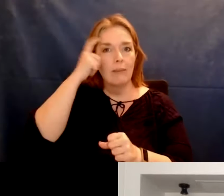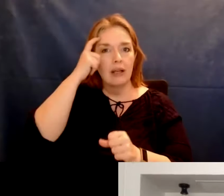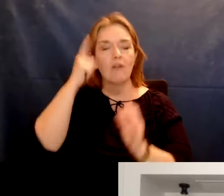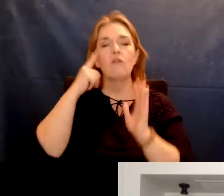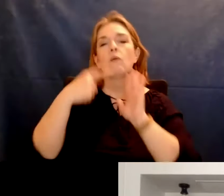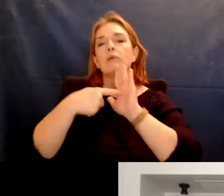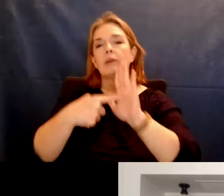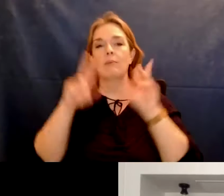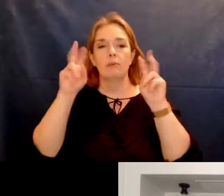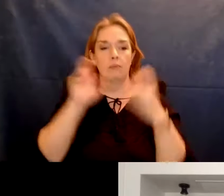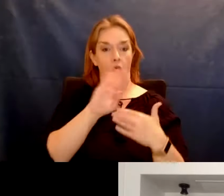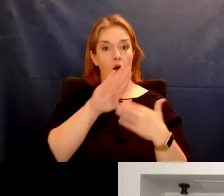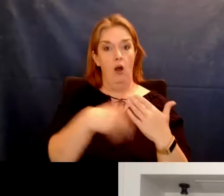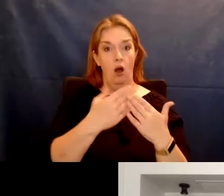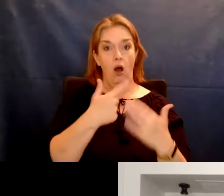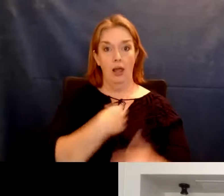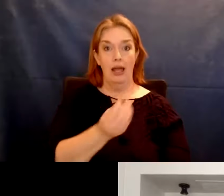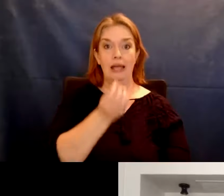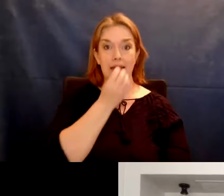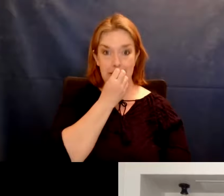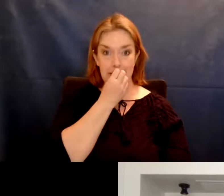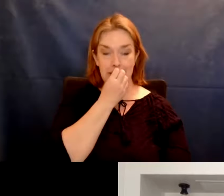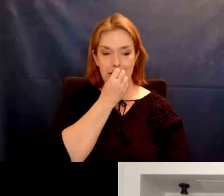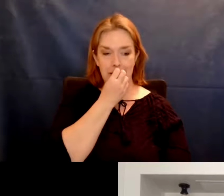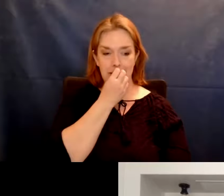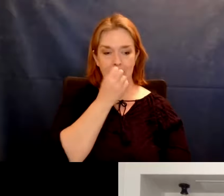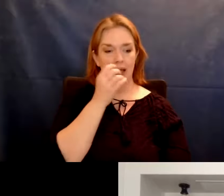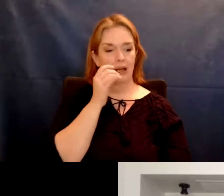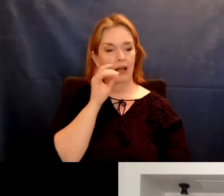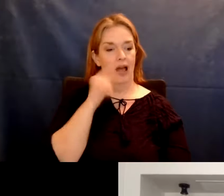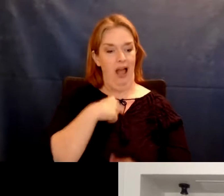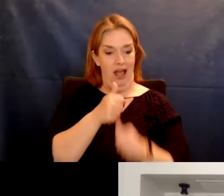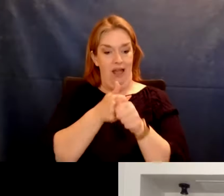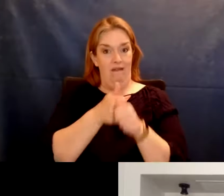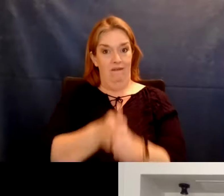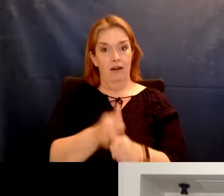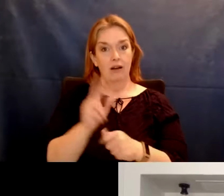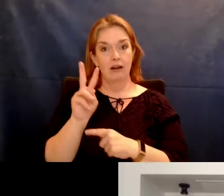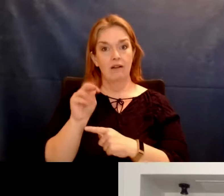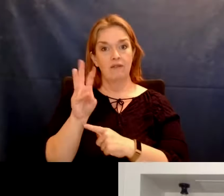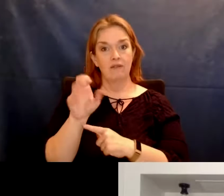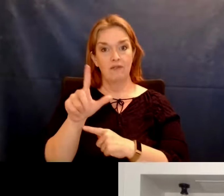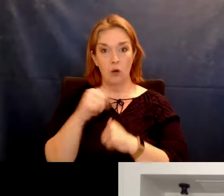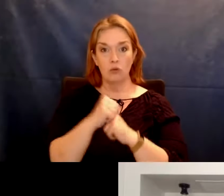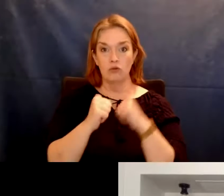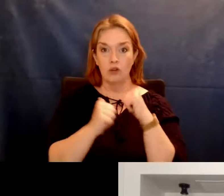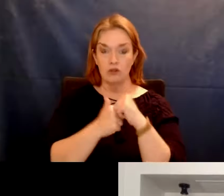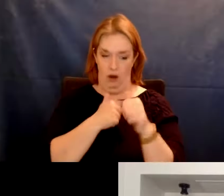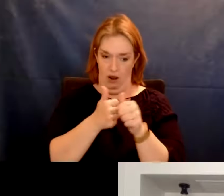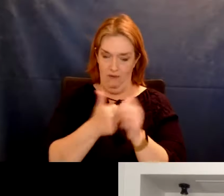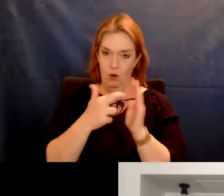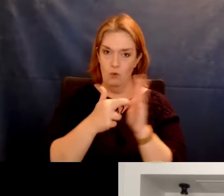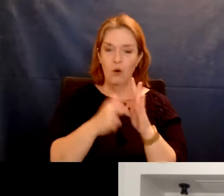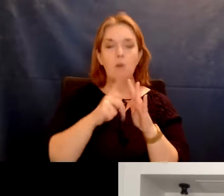able to make grammatically correct sentences with the vowel structures of that originating sentence. And